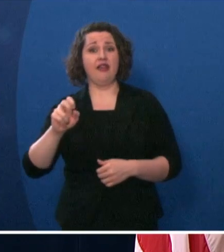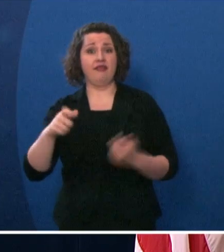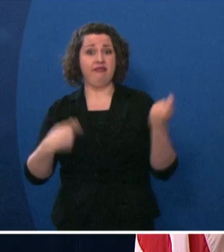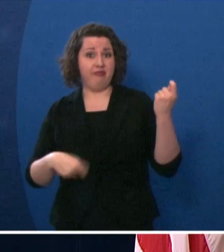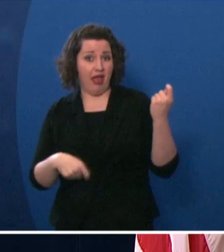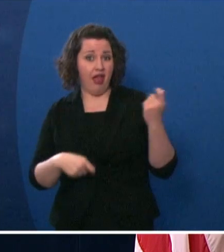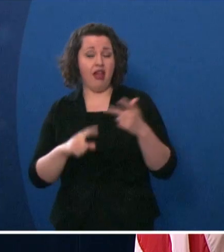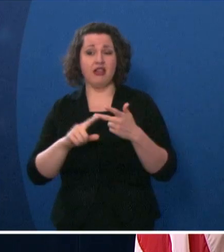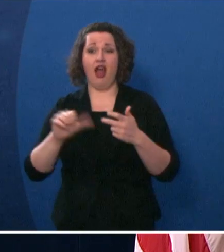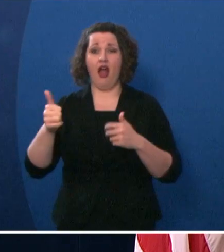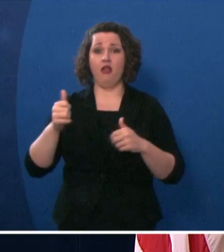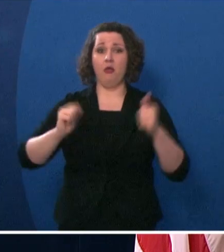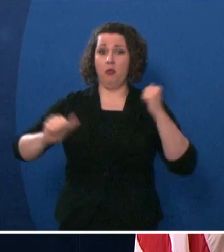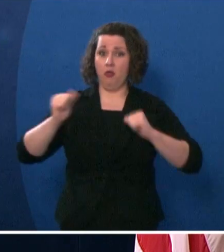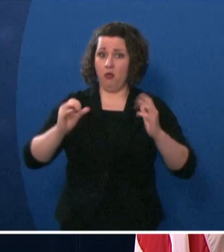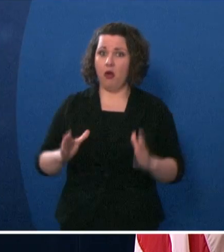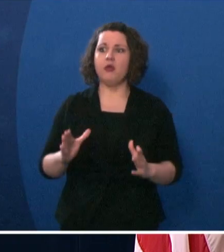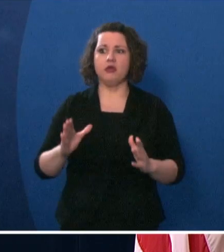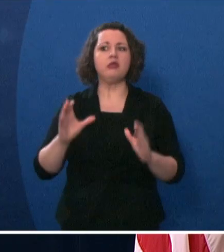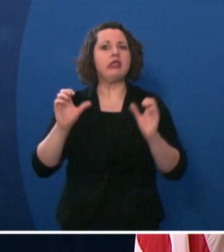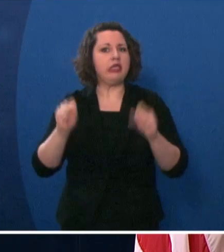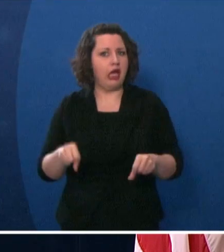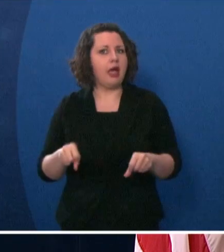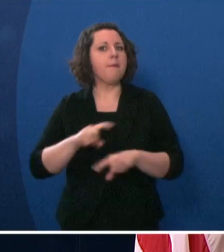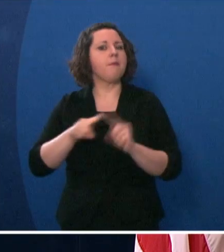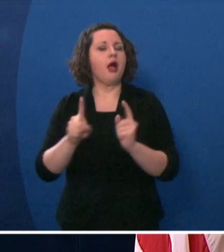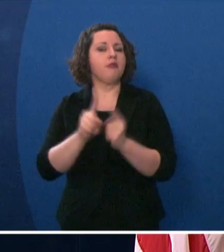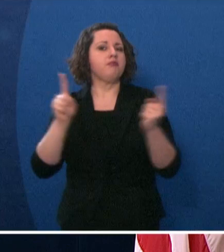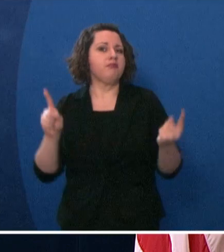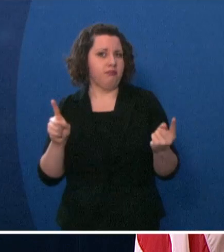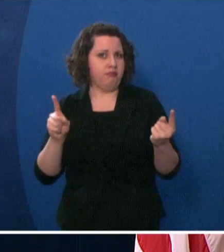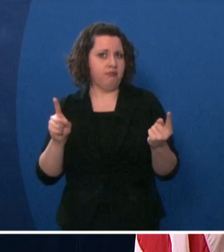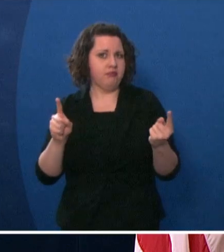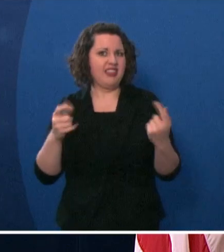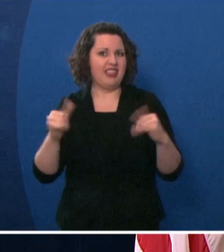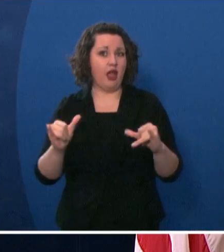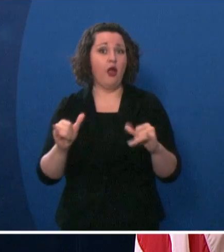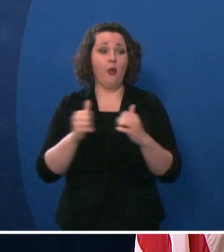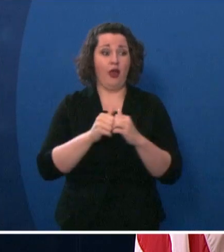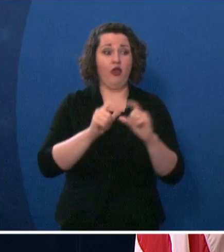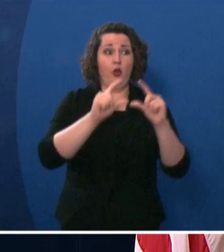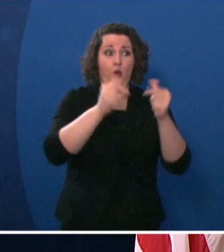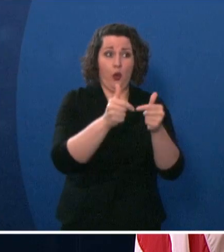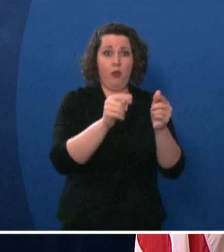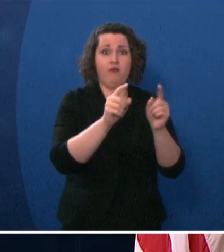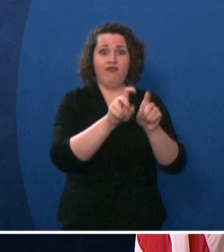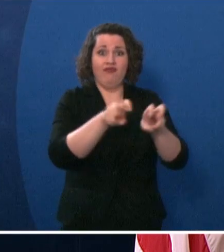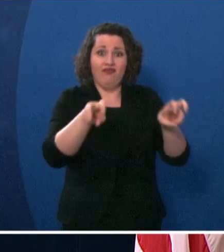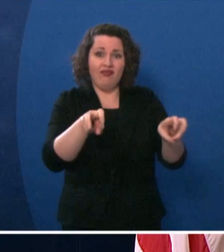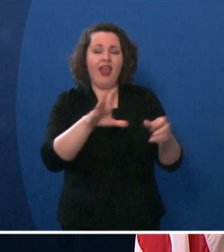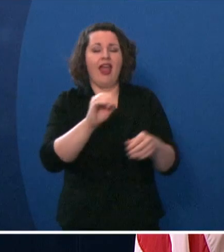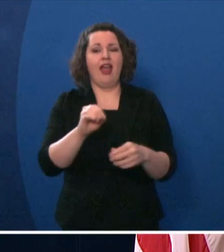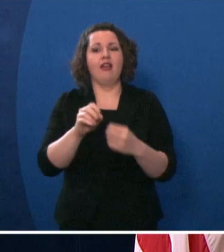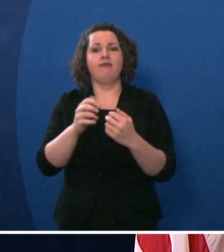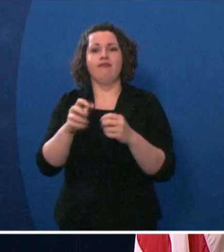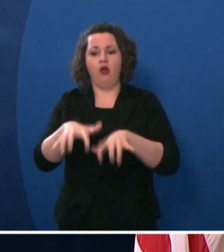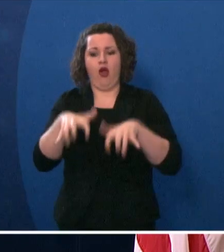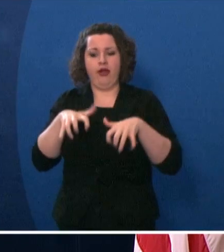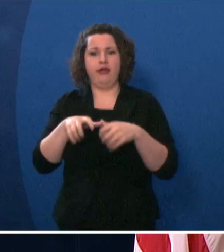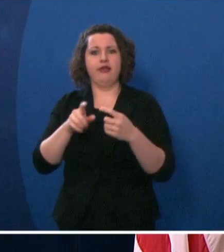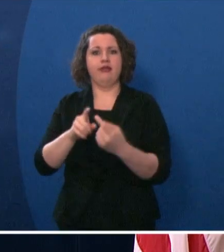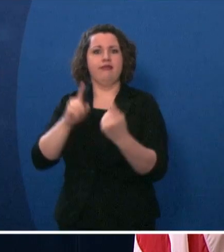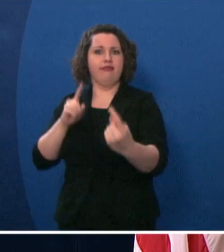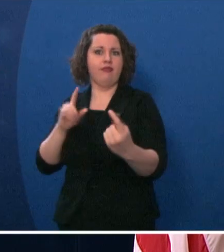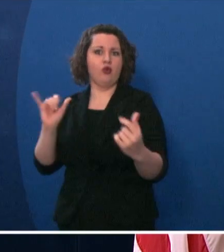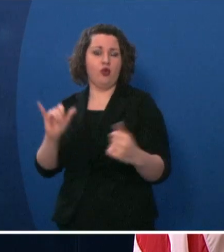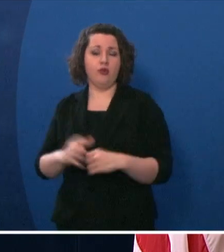and restaurants, but must also follow social distancing protocols with members of the group and the audience. And restaurants and bars may